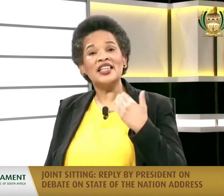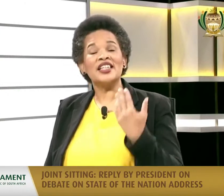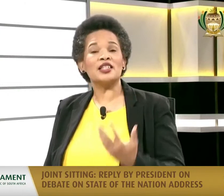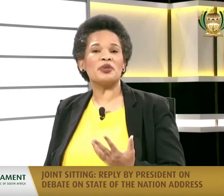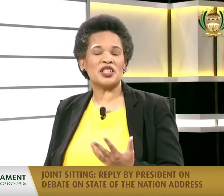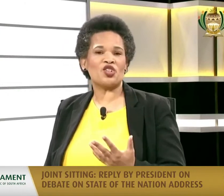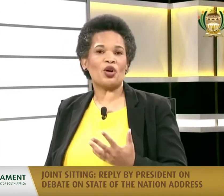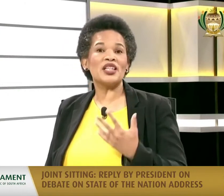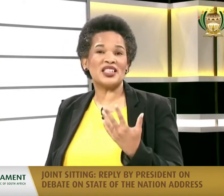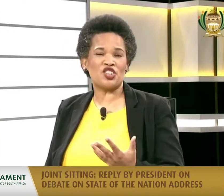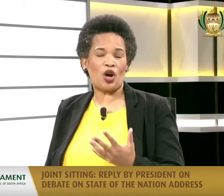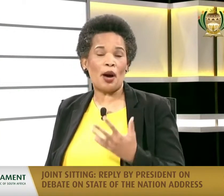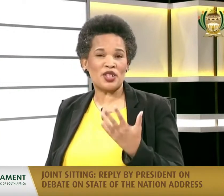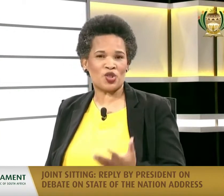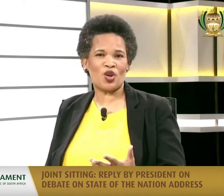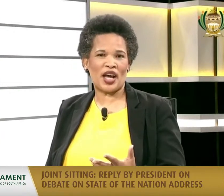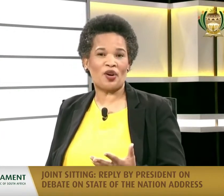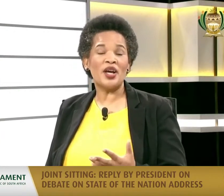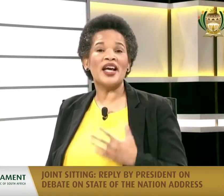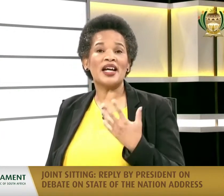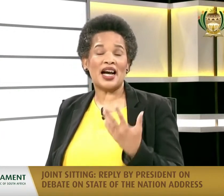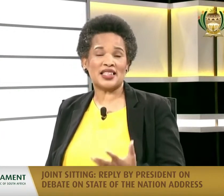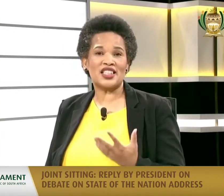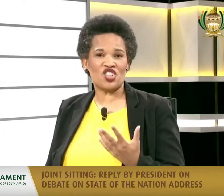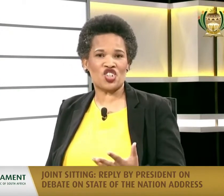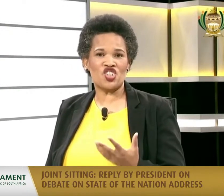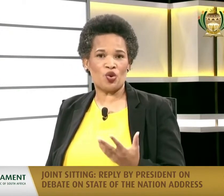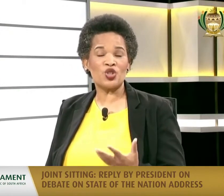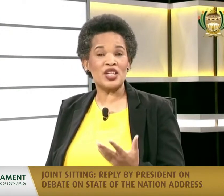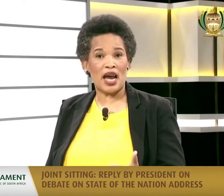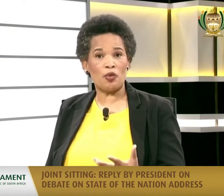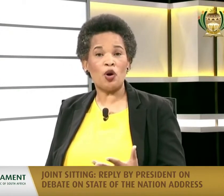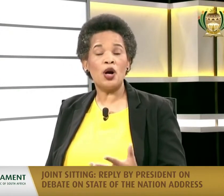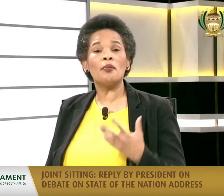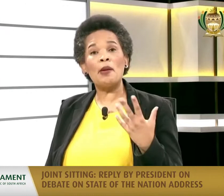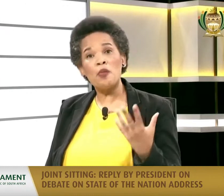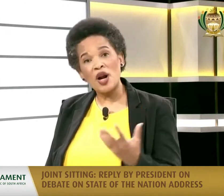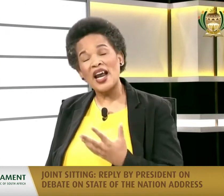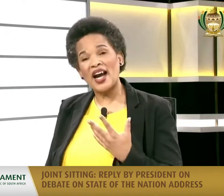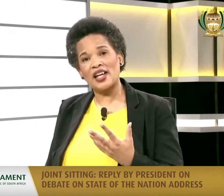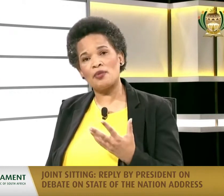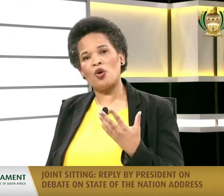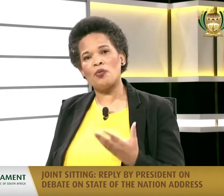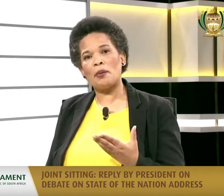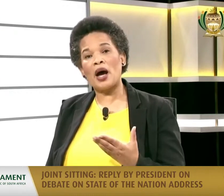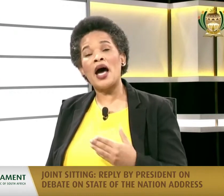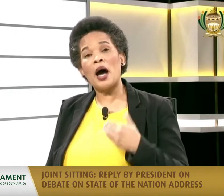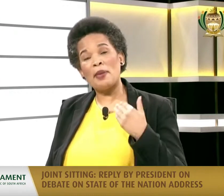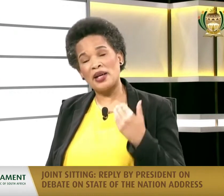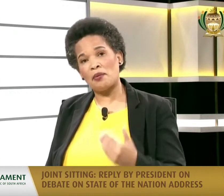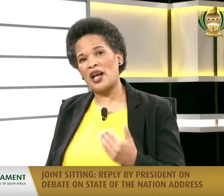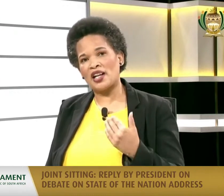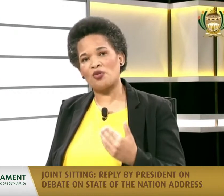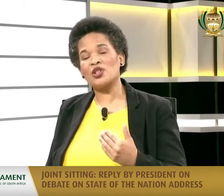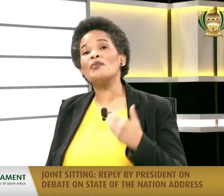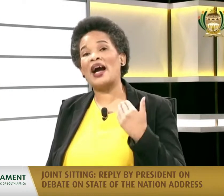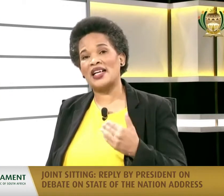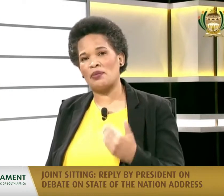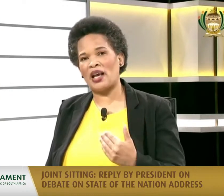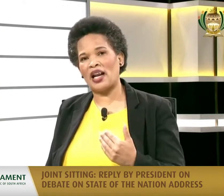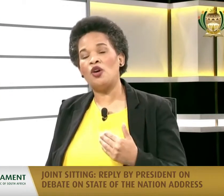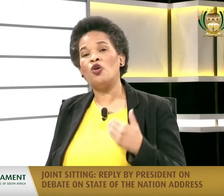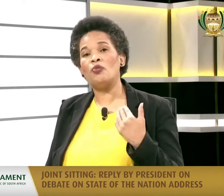bewubukeza iziphi izinto abazitholayo engase zishintshe ukuthi nabo babonakale bewomama abanamandla